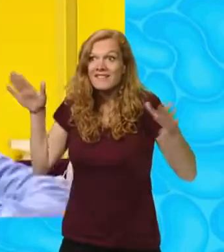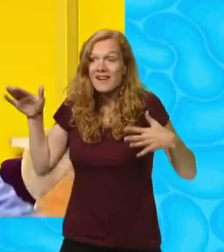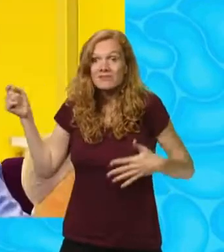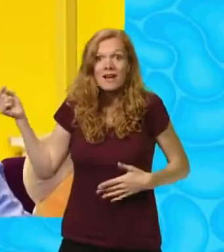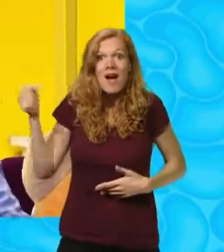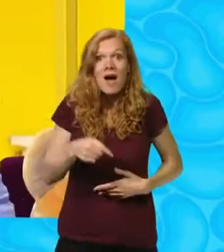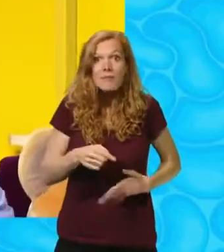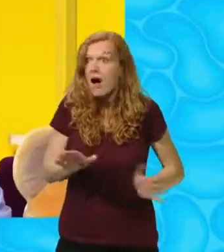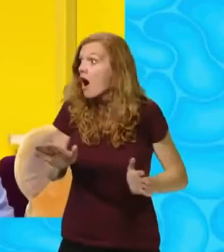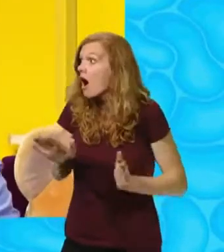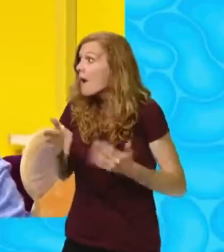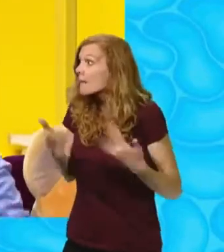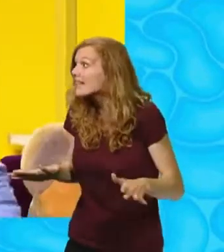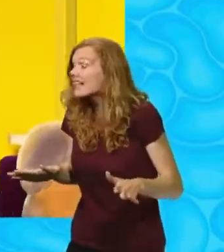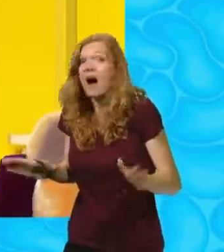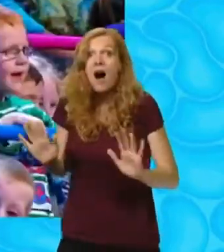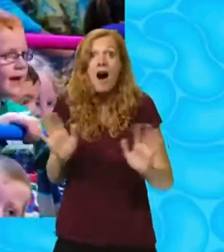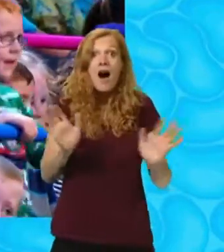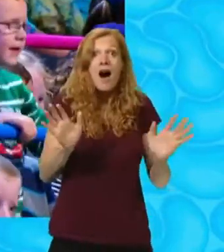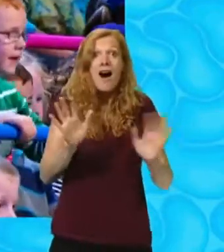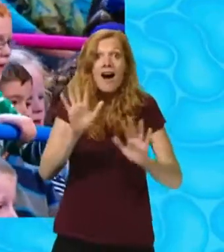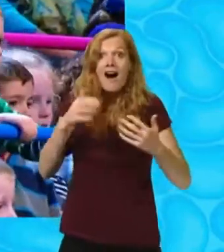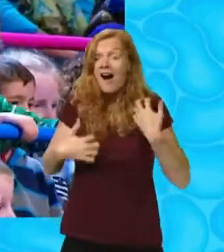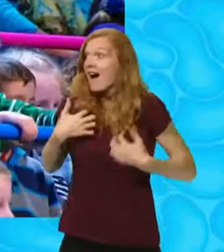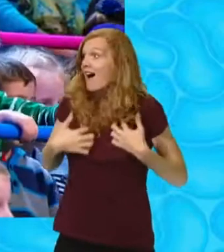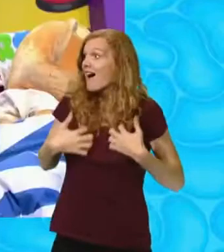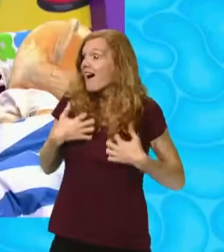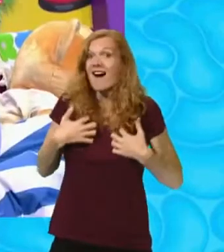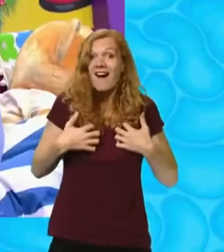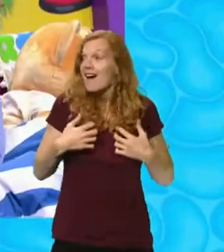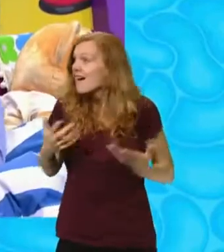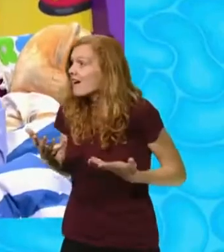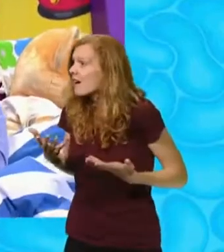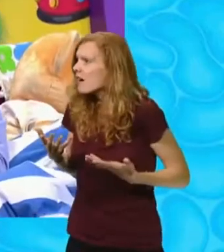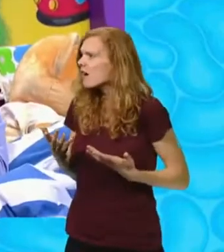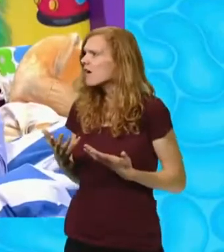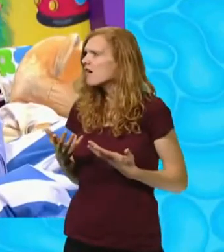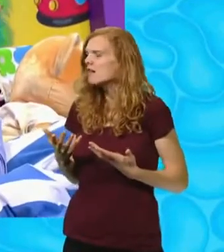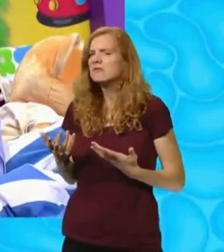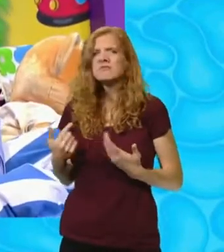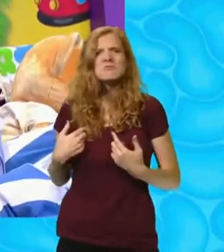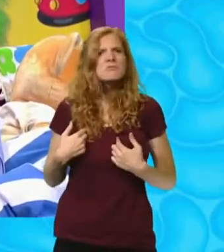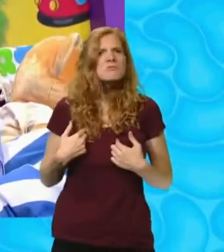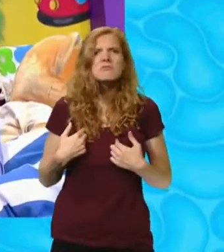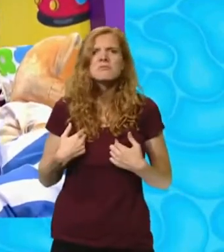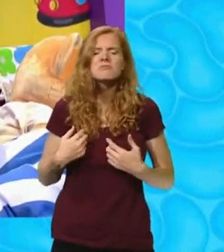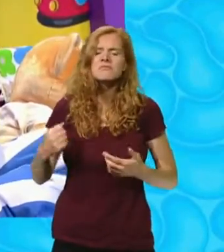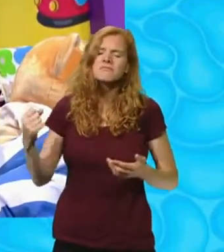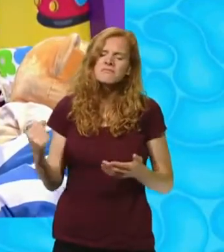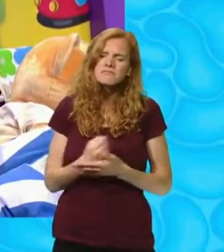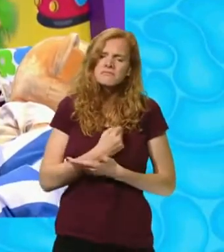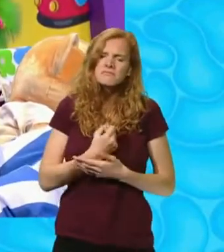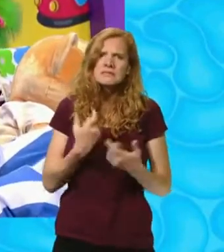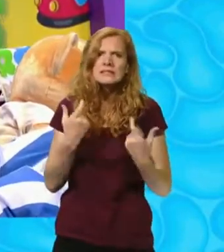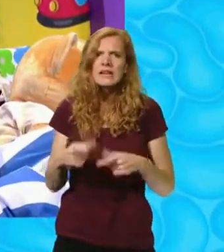that the tooth fairy's come? Oh, I can't believe it! Yes! Right, let's have a look over here. Oh, no! My tooth is still